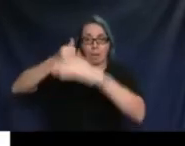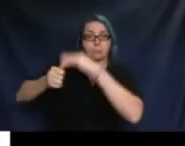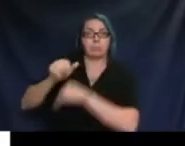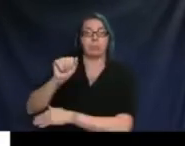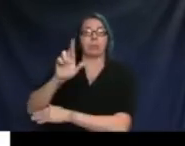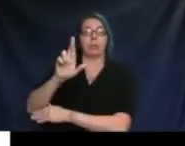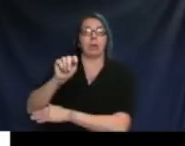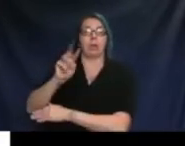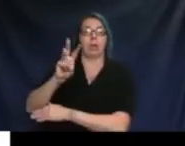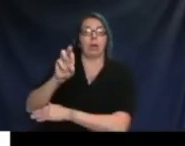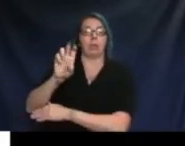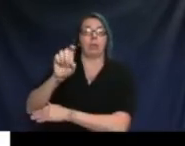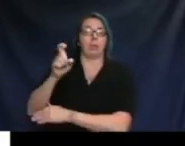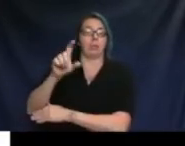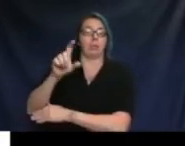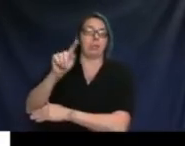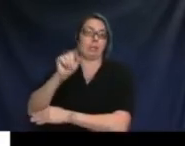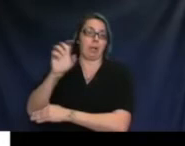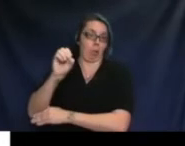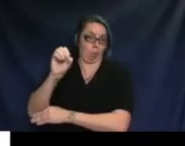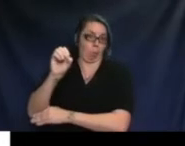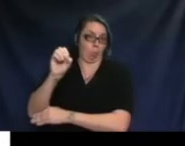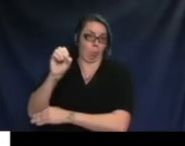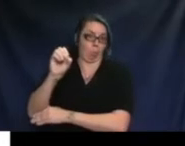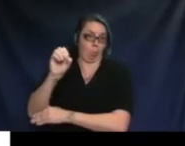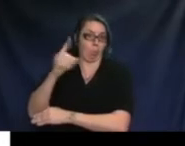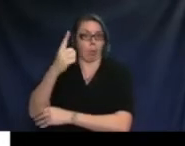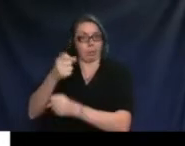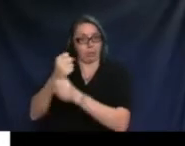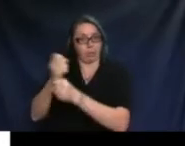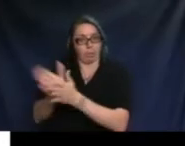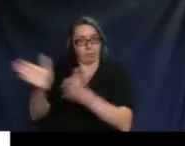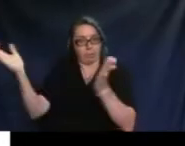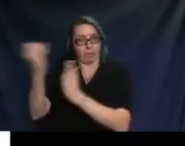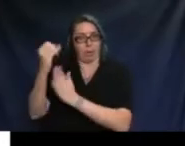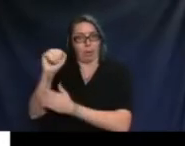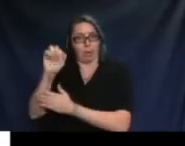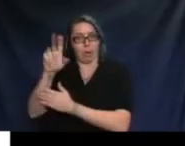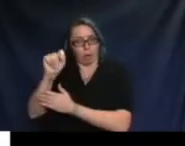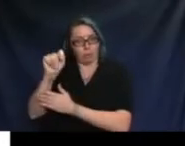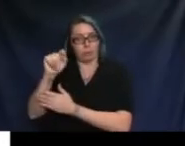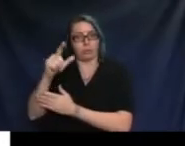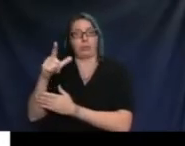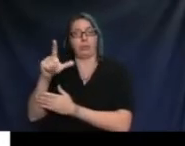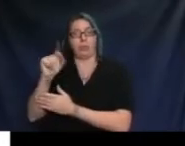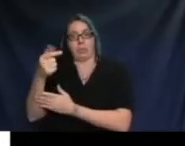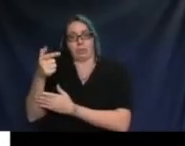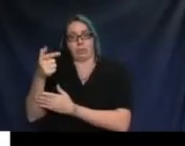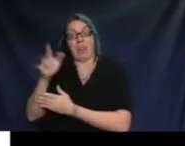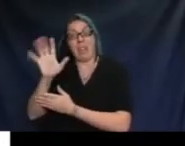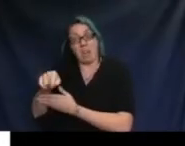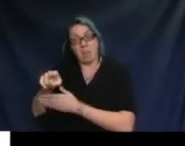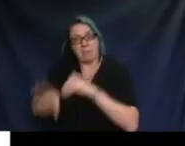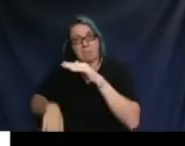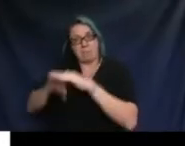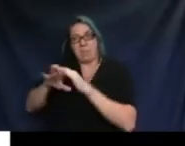Public Art 2021. And for that category, you could apply for up to $50,000.